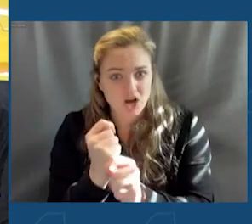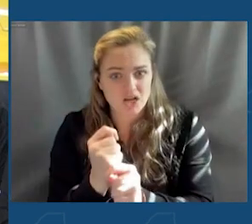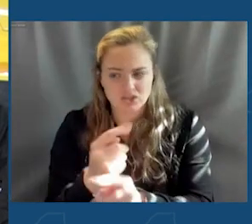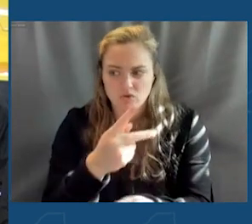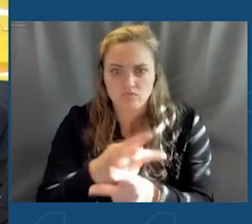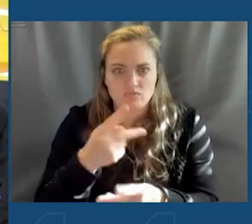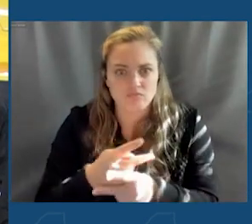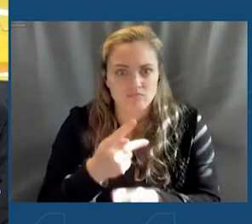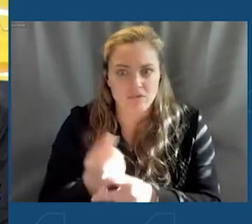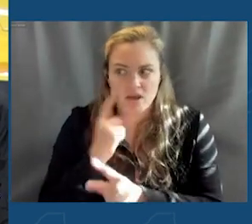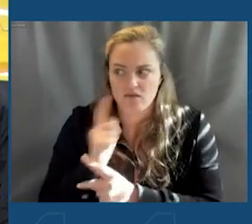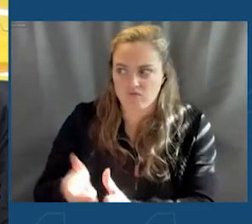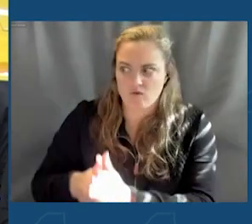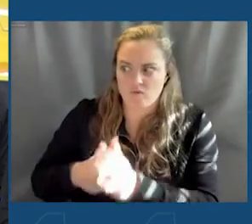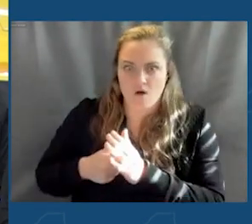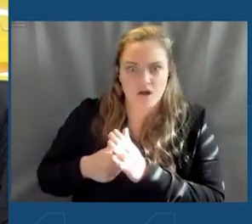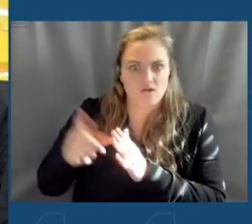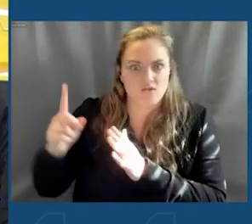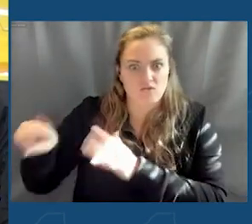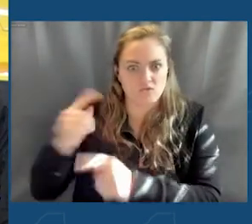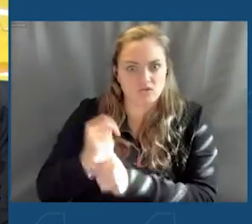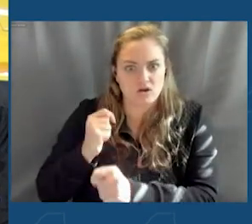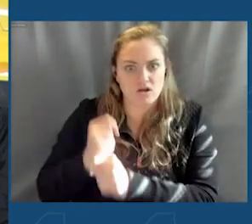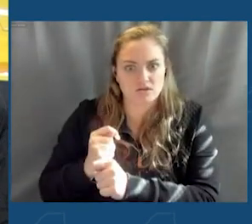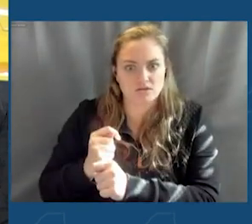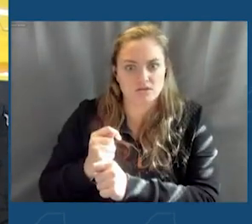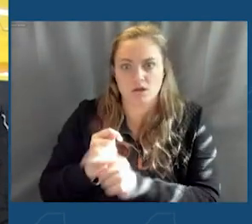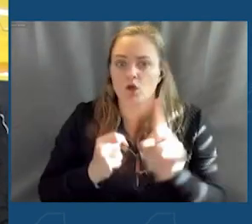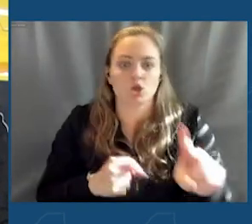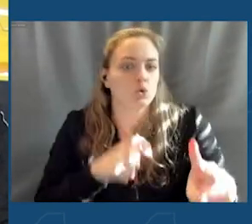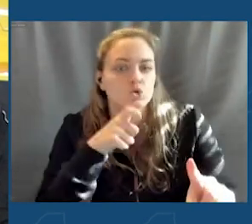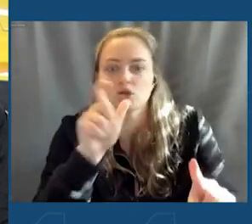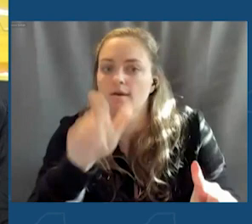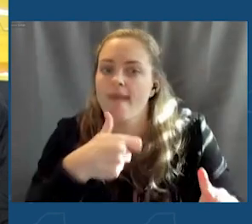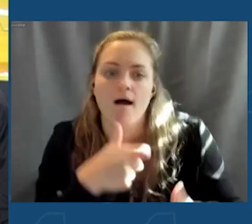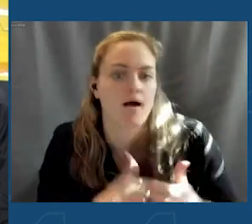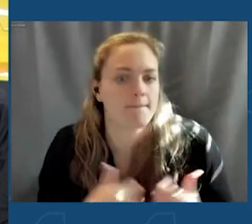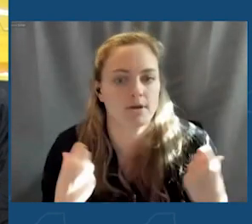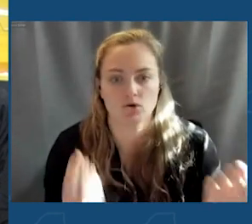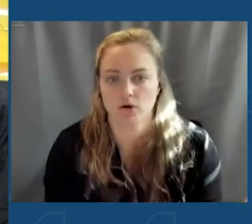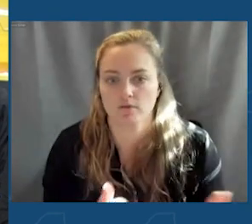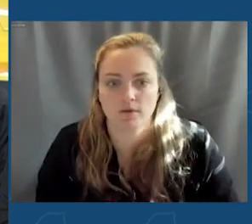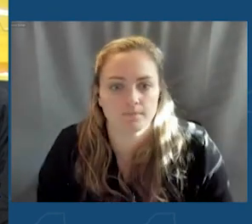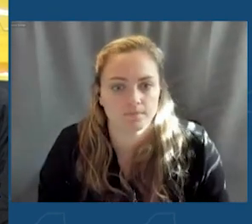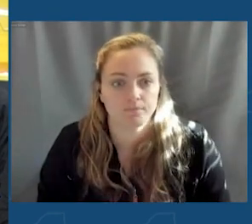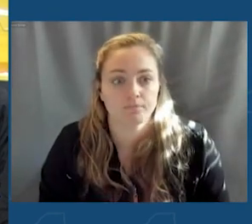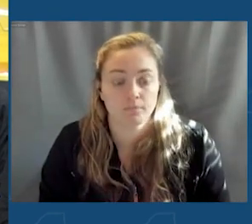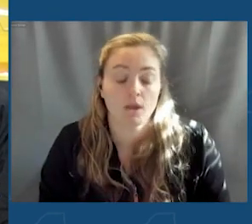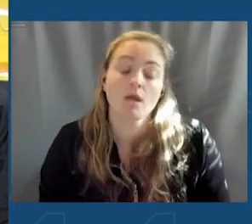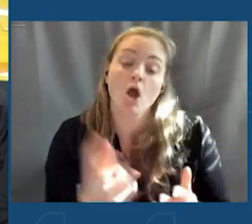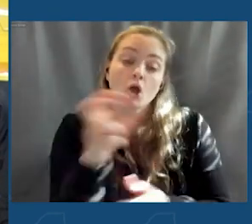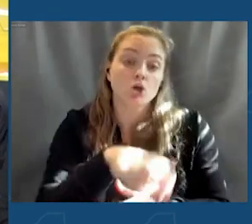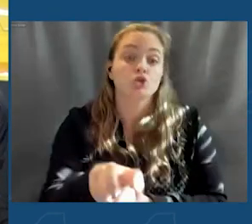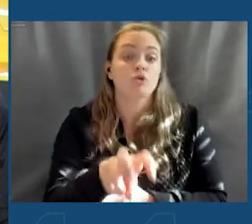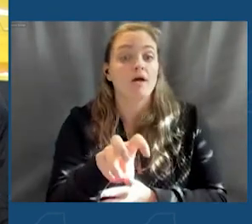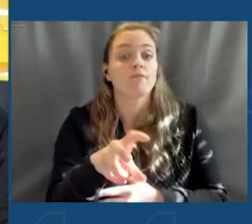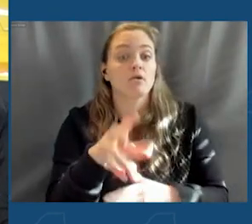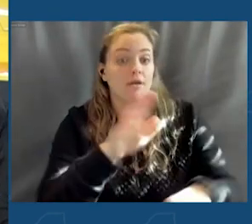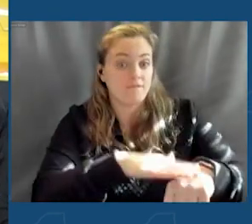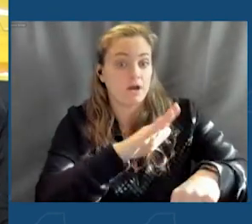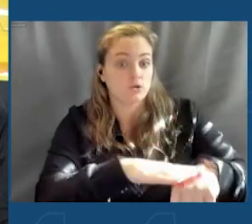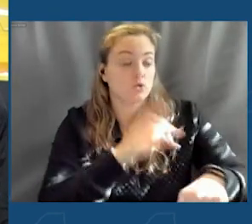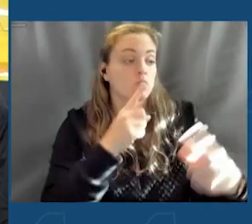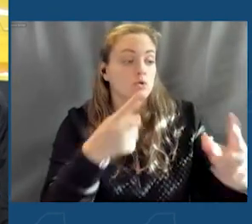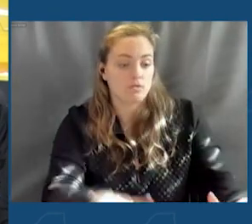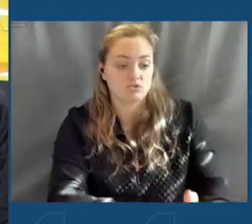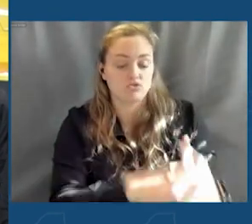bring those in, you should not be on the road in your vehicle. A travel advisory will be in effect for all of Erie County effective 7 p.m.